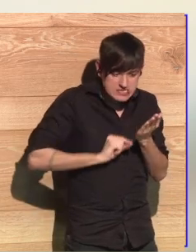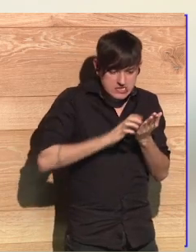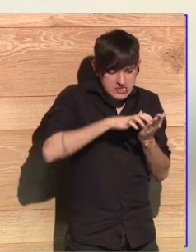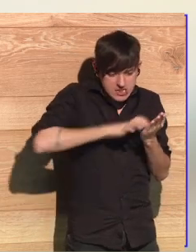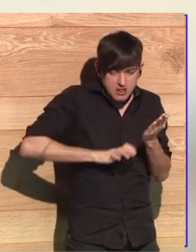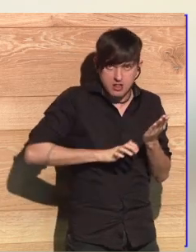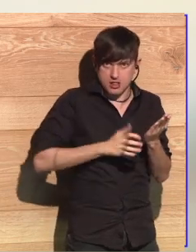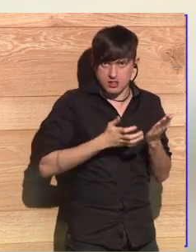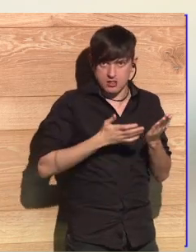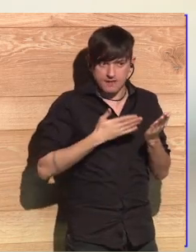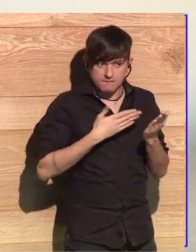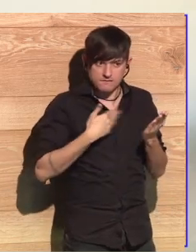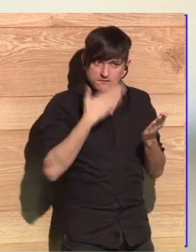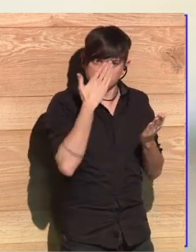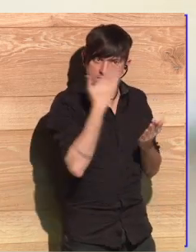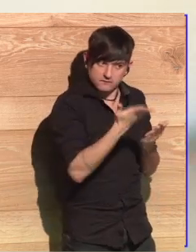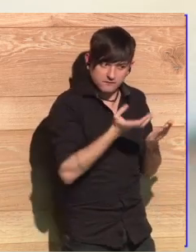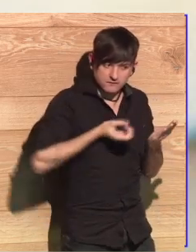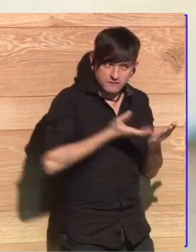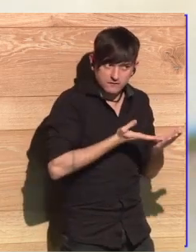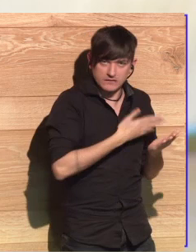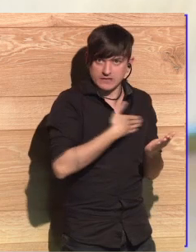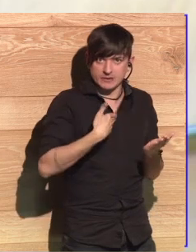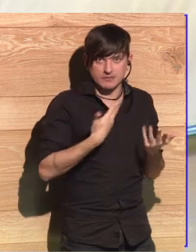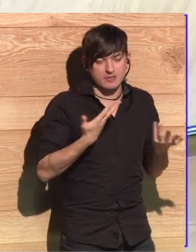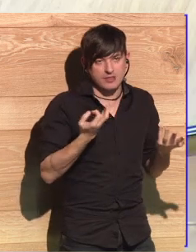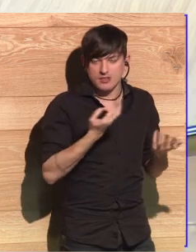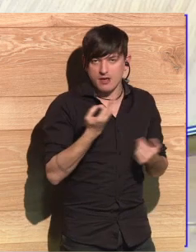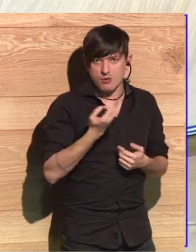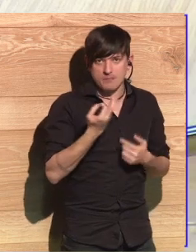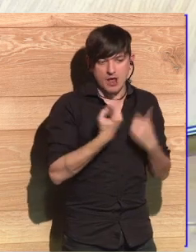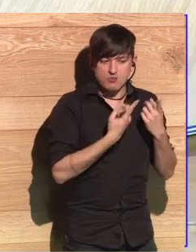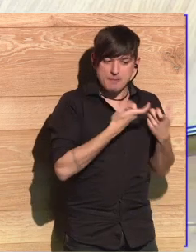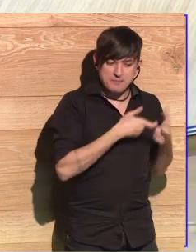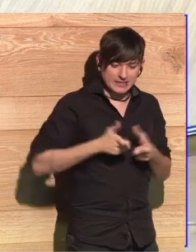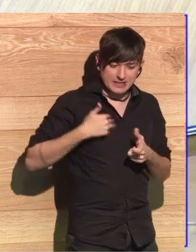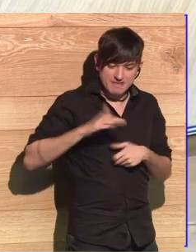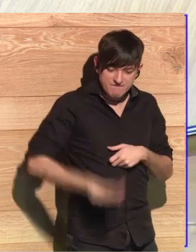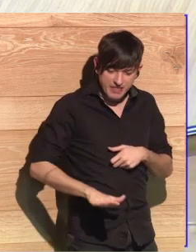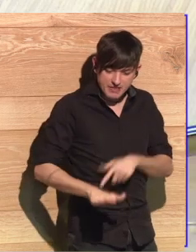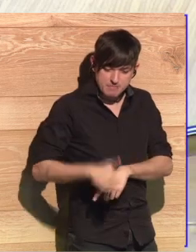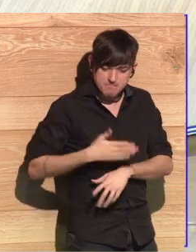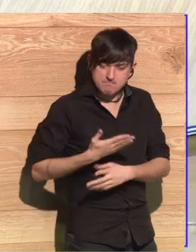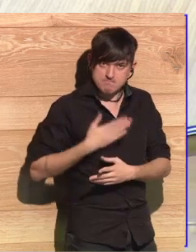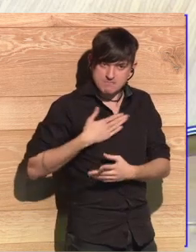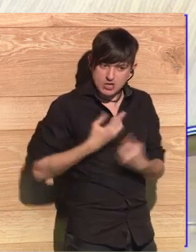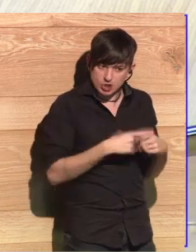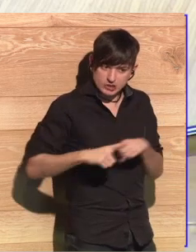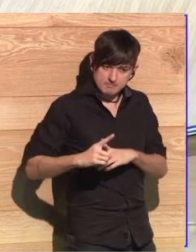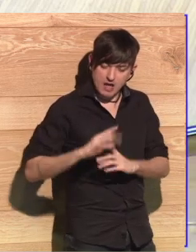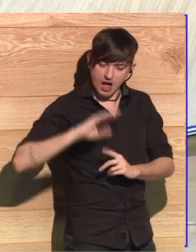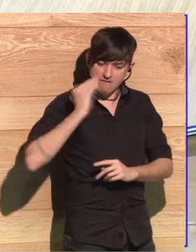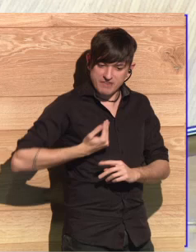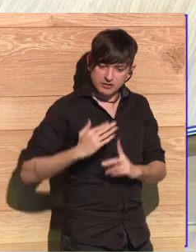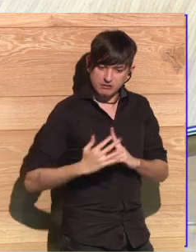can't avoid certain things from your childhood that affected you going forward through the rest of your life. So